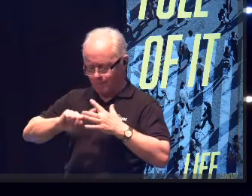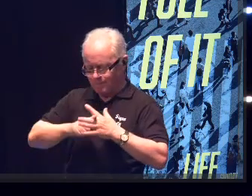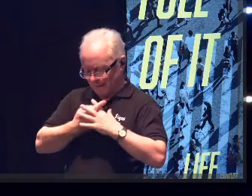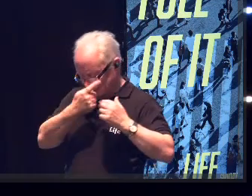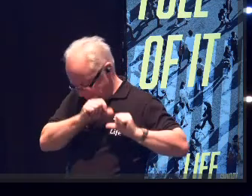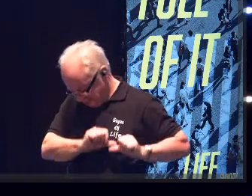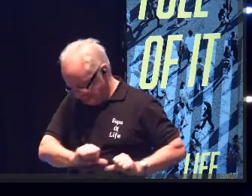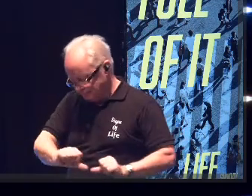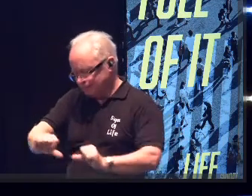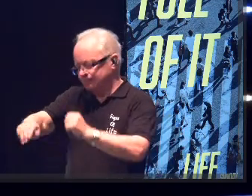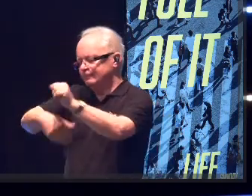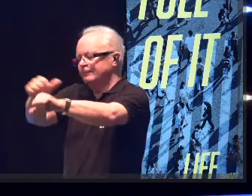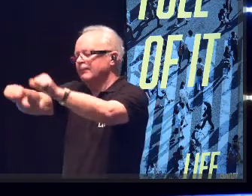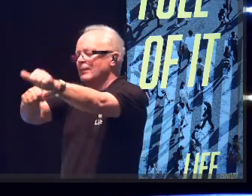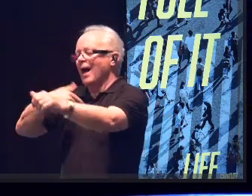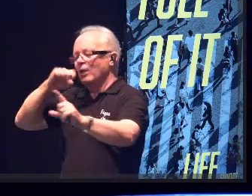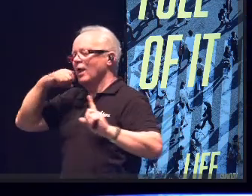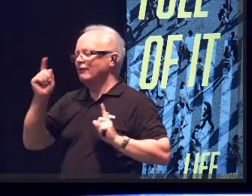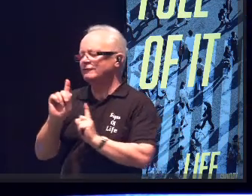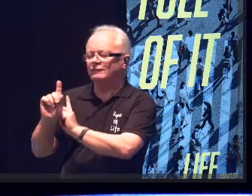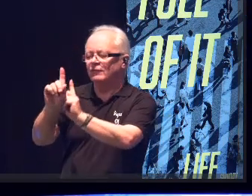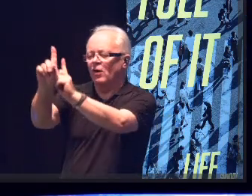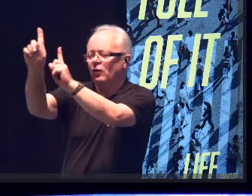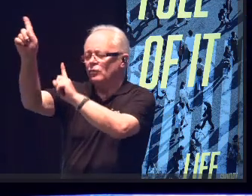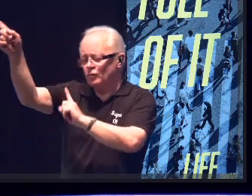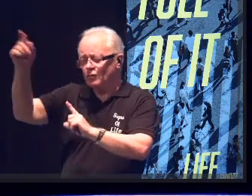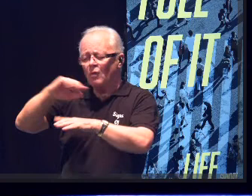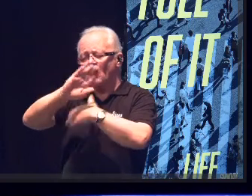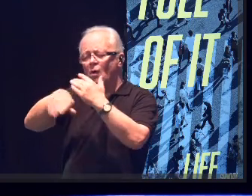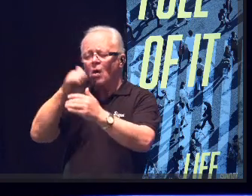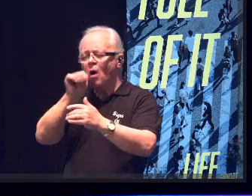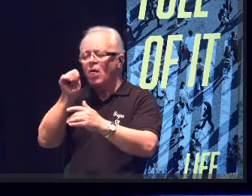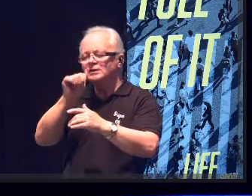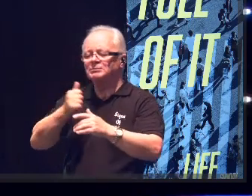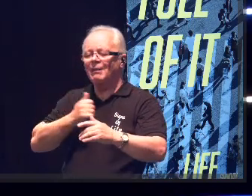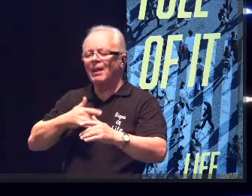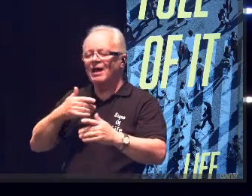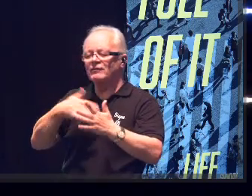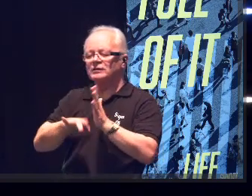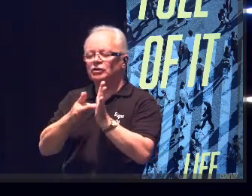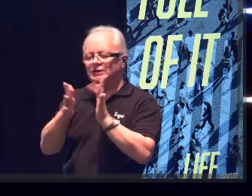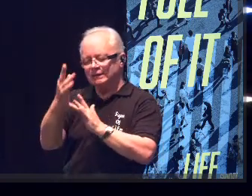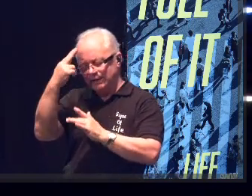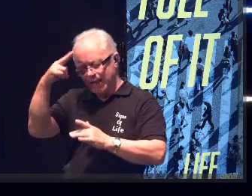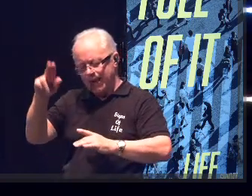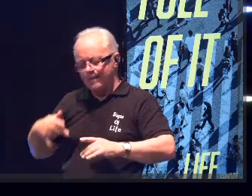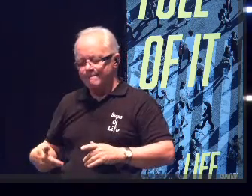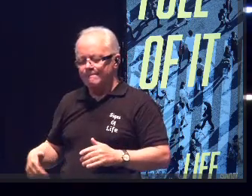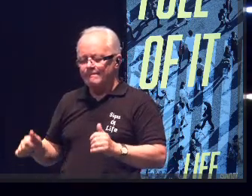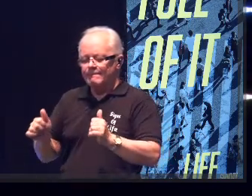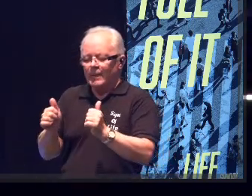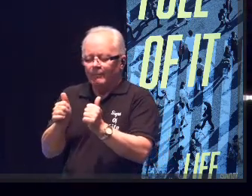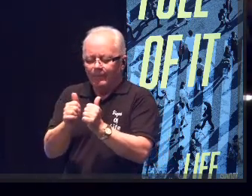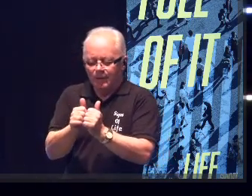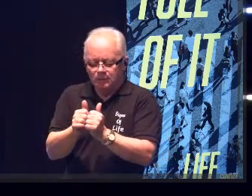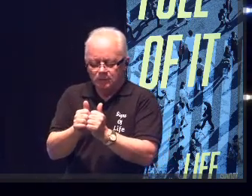I'll follow you all the days of my life. In Jesus' name. And just as